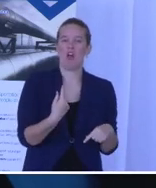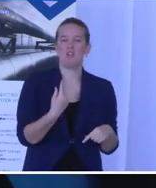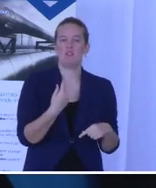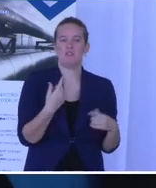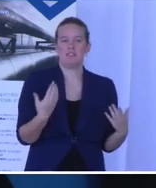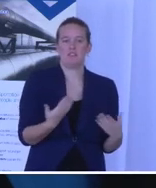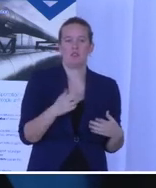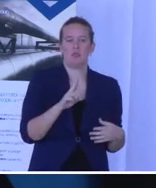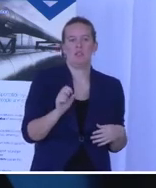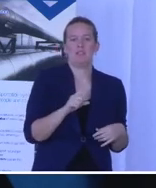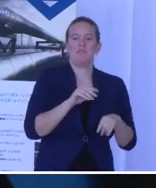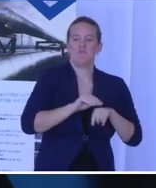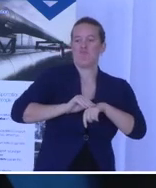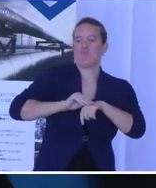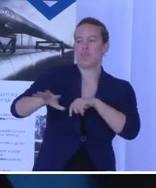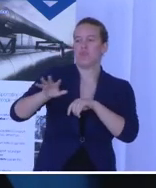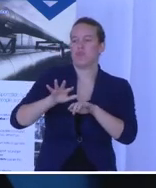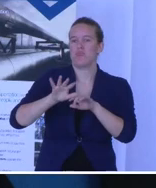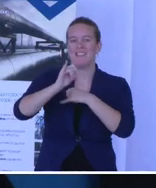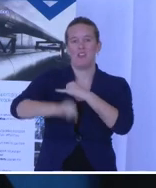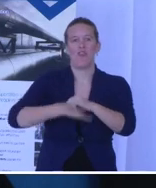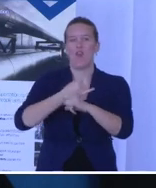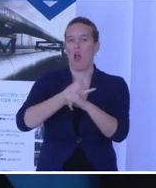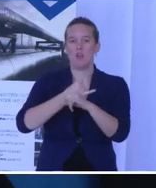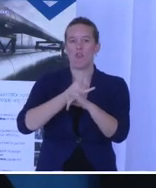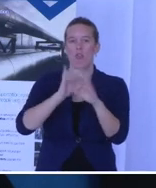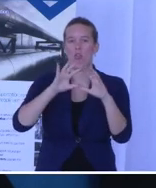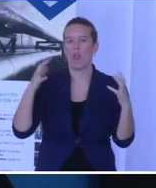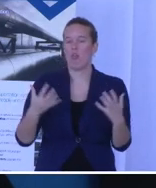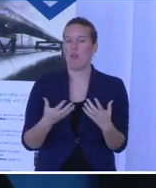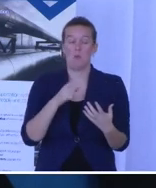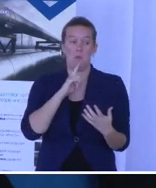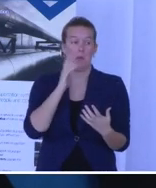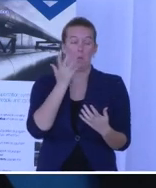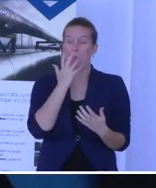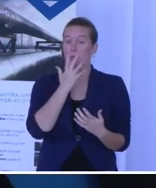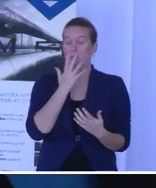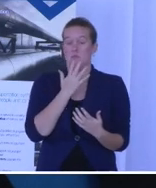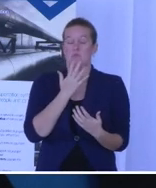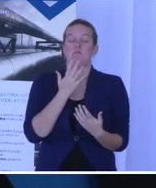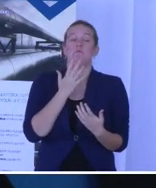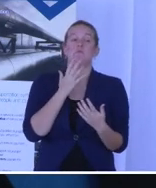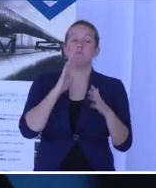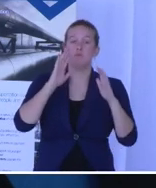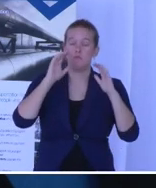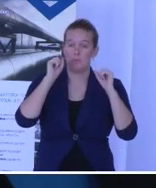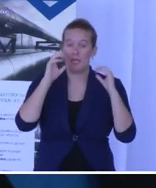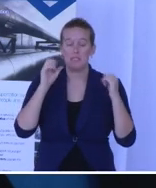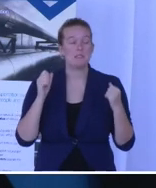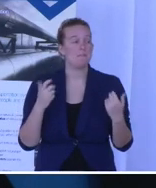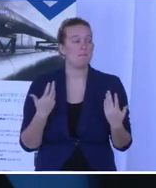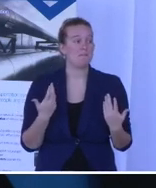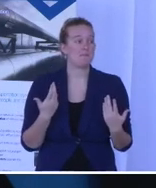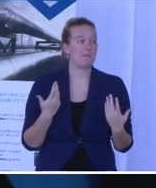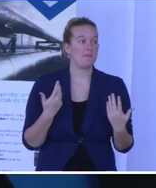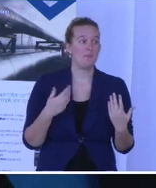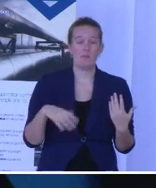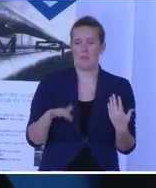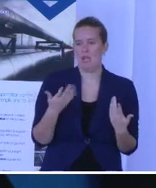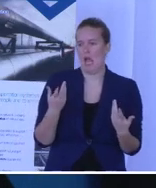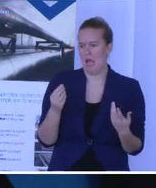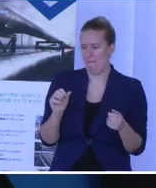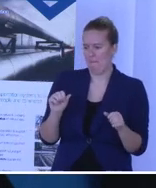and influence is international, and it's really remarkable. And it is possible because